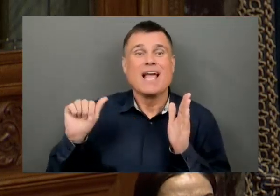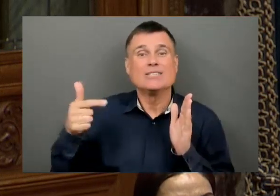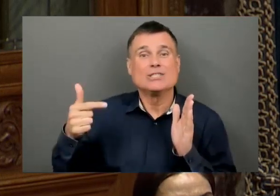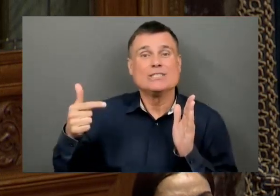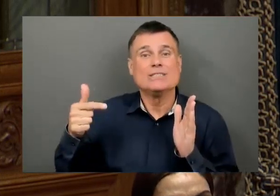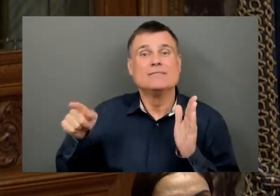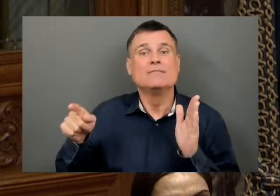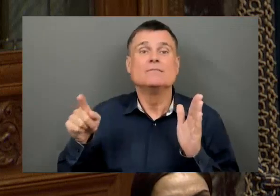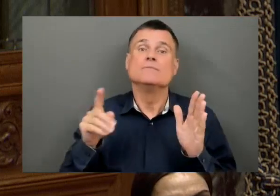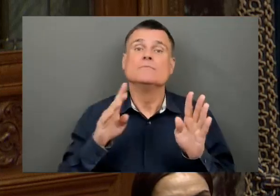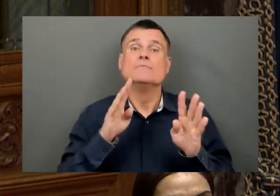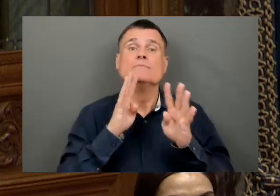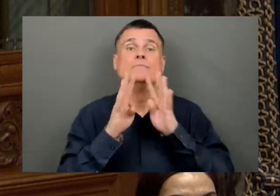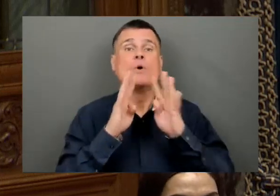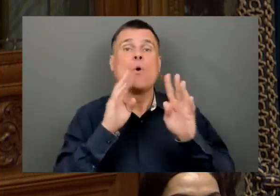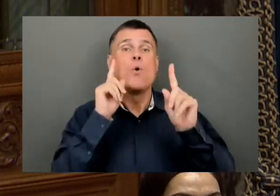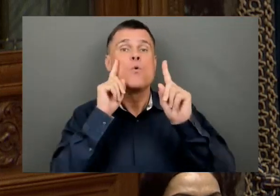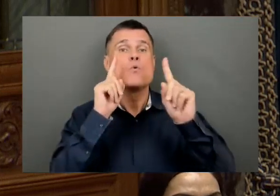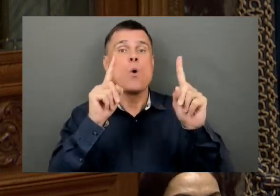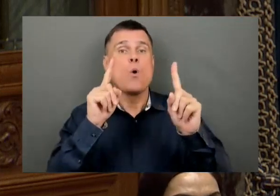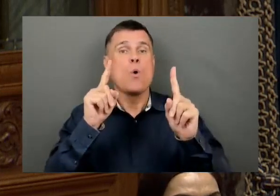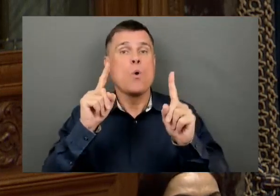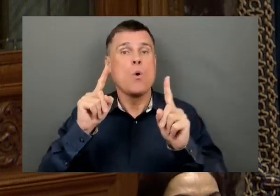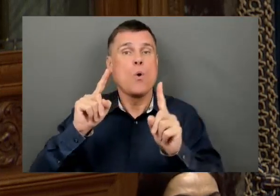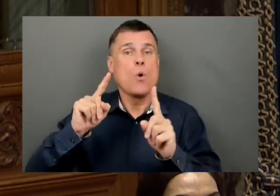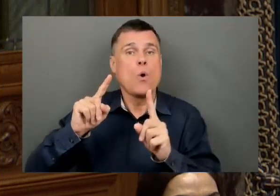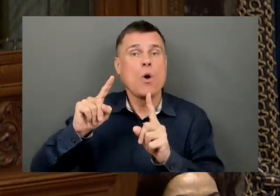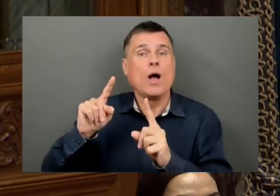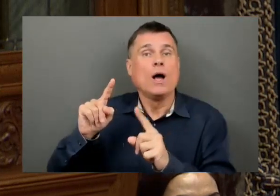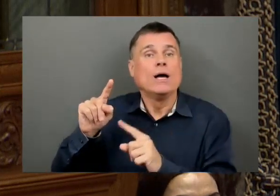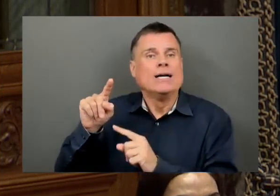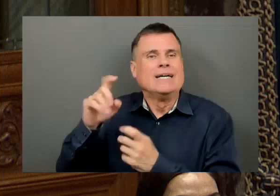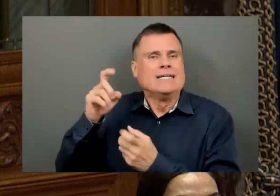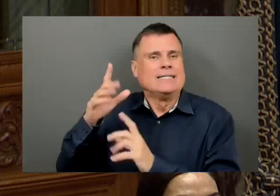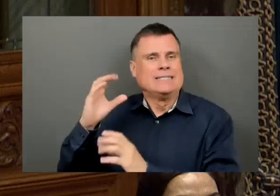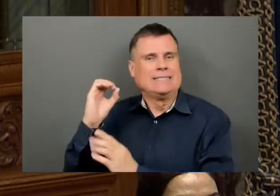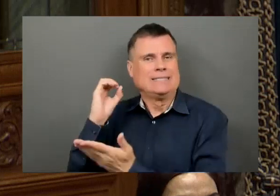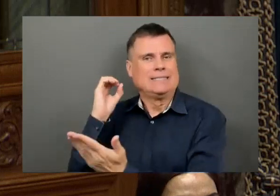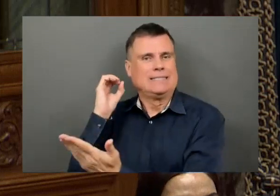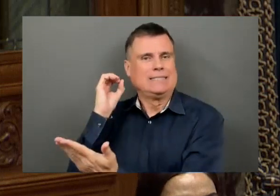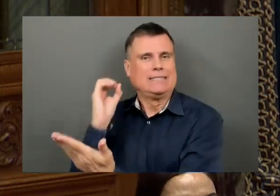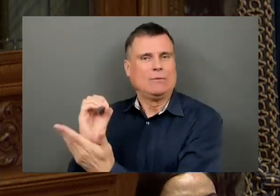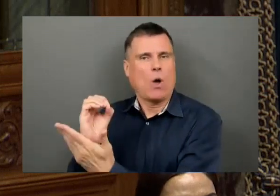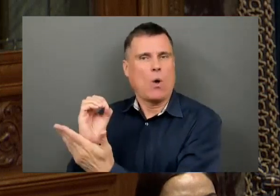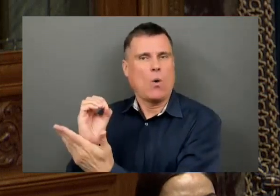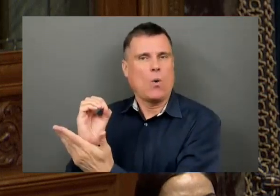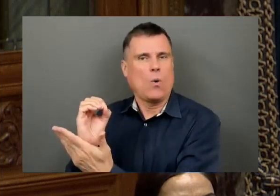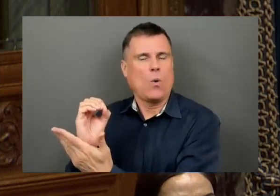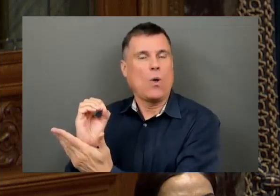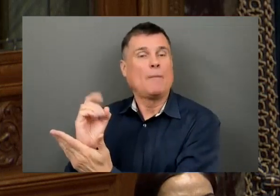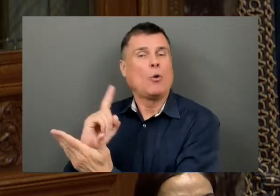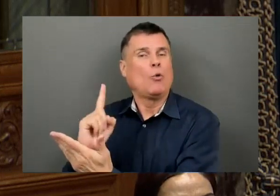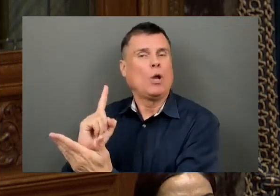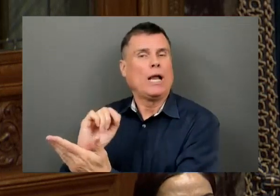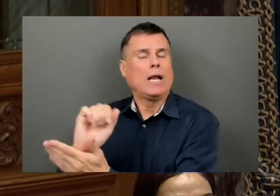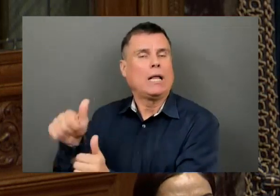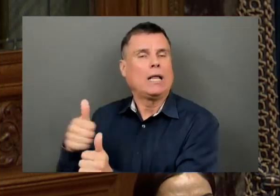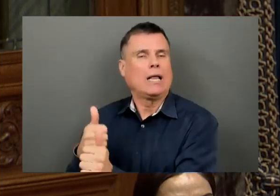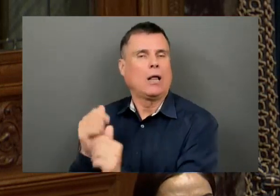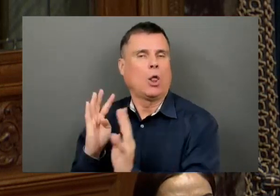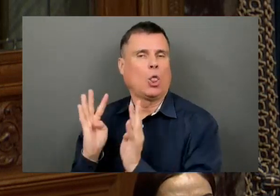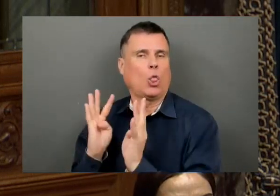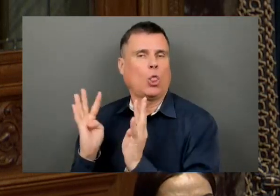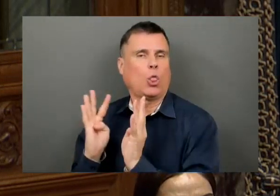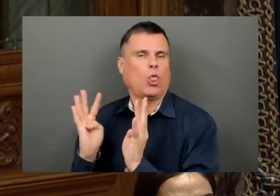pretend. We know that by powering LNG with electricity, they're not going to create a better,